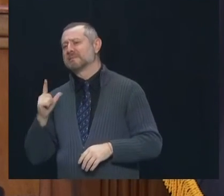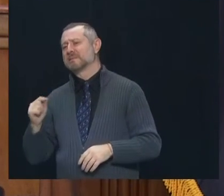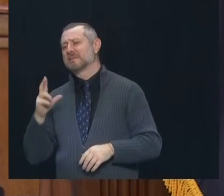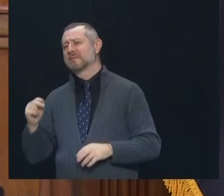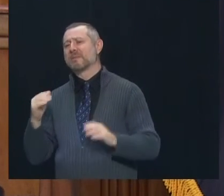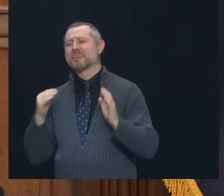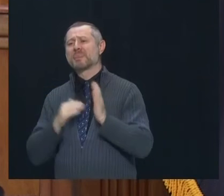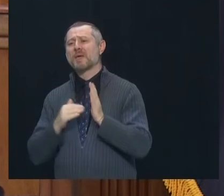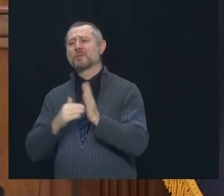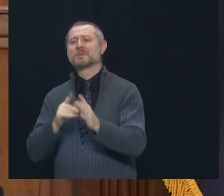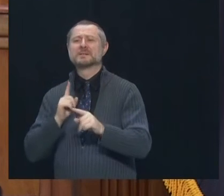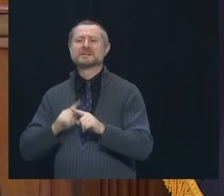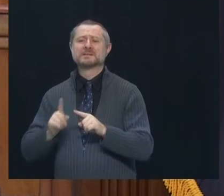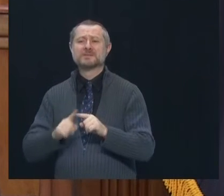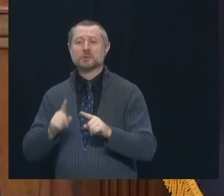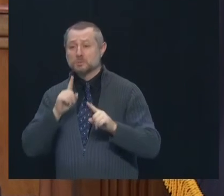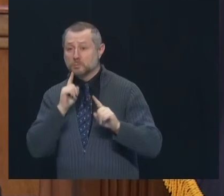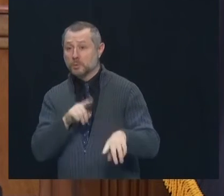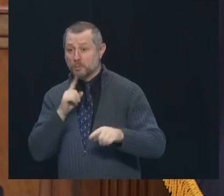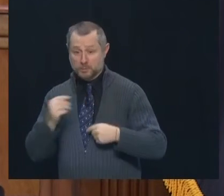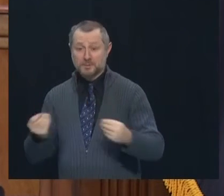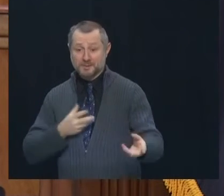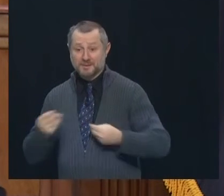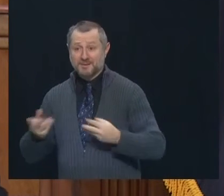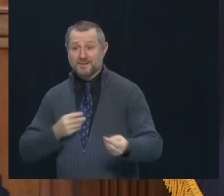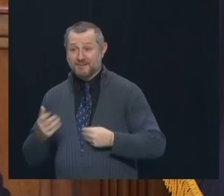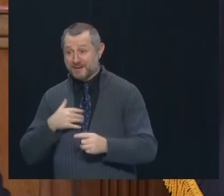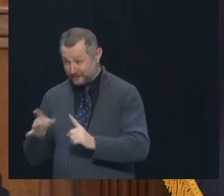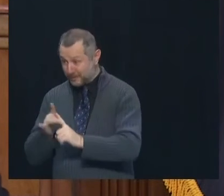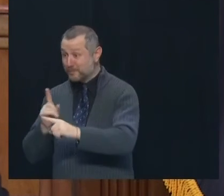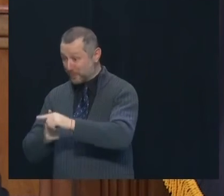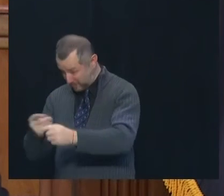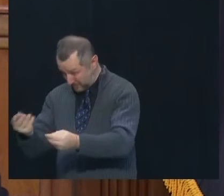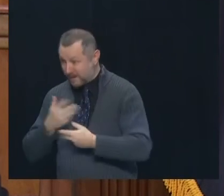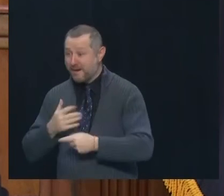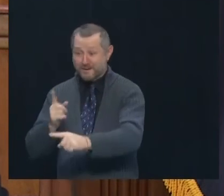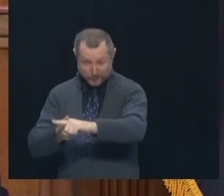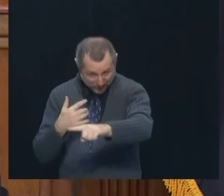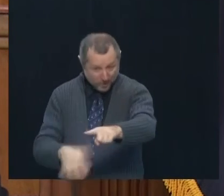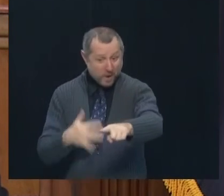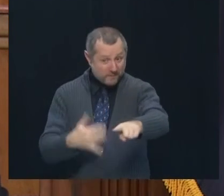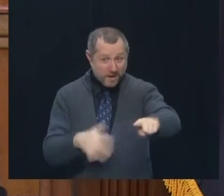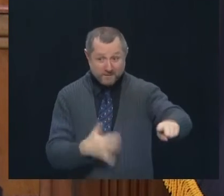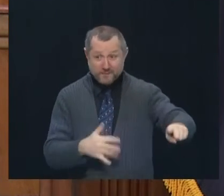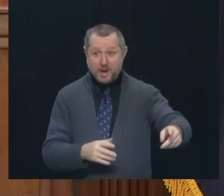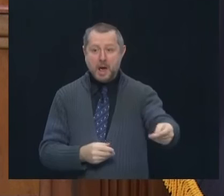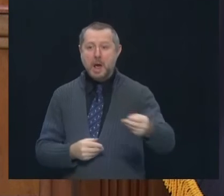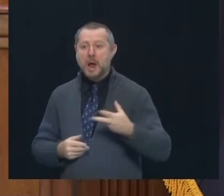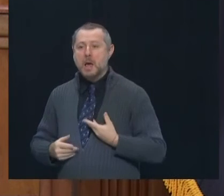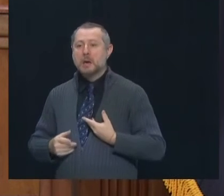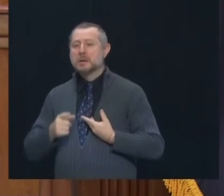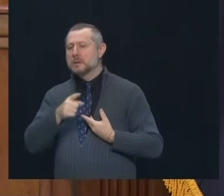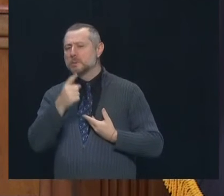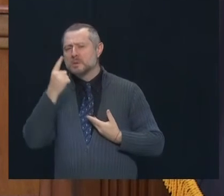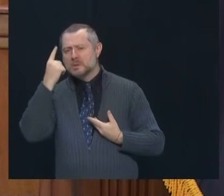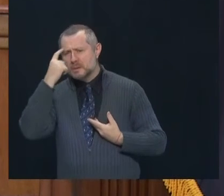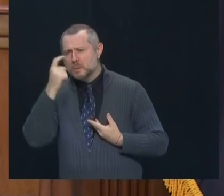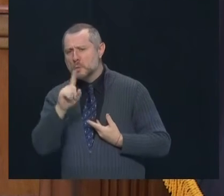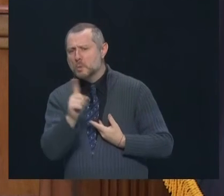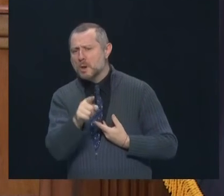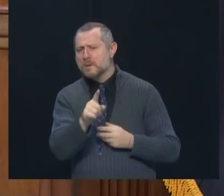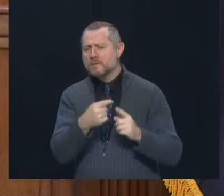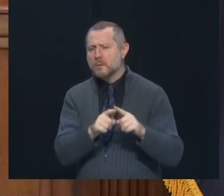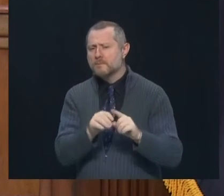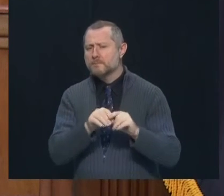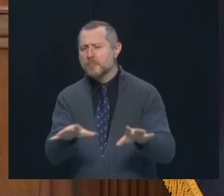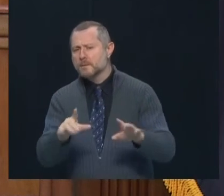reports from people who tested positive, who said where they believe they got it. Sometimes they're right,